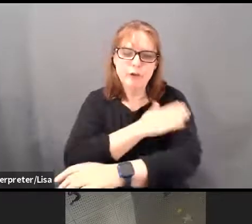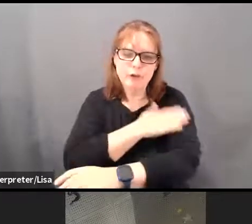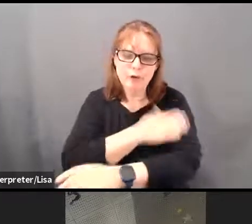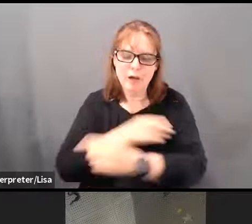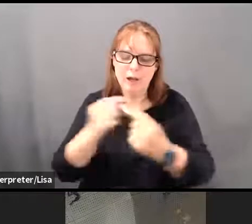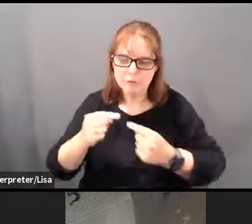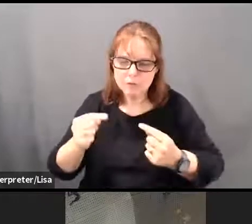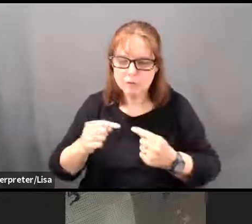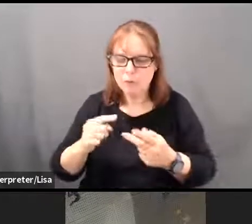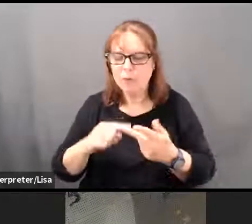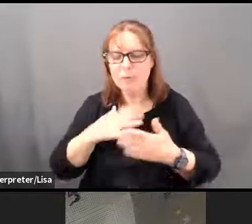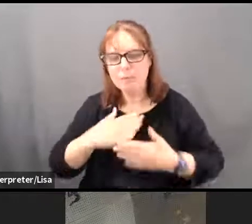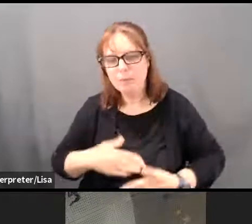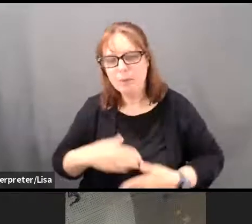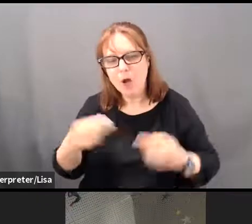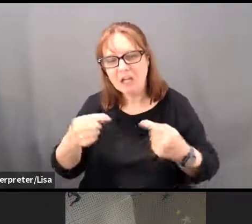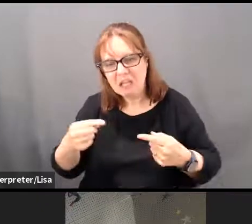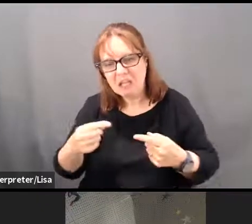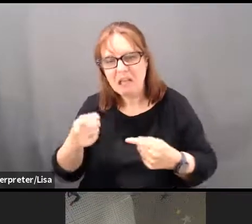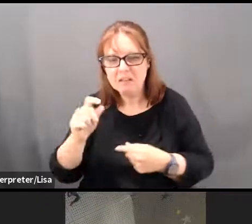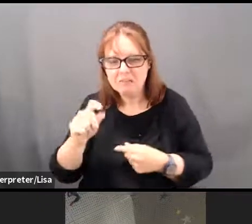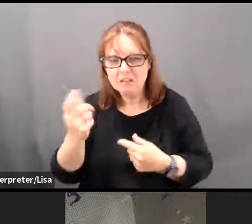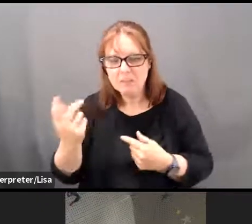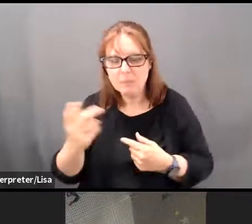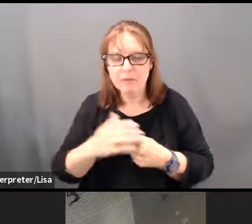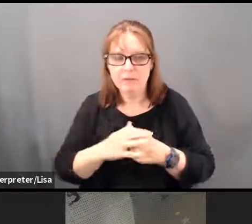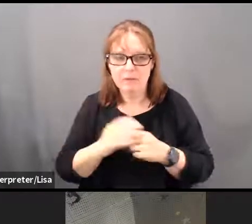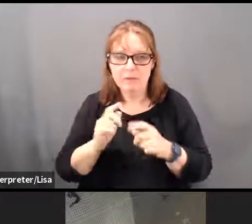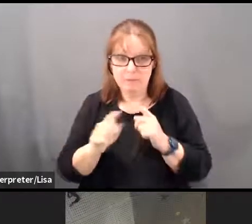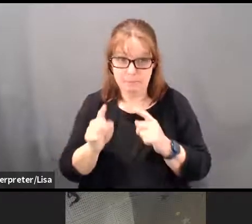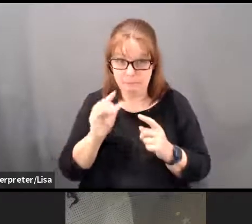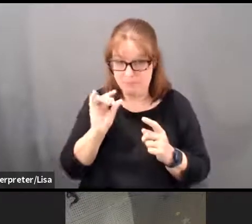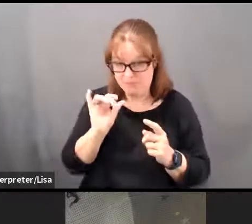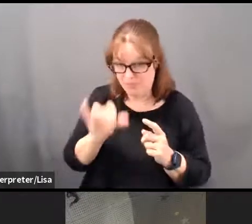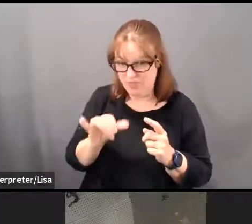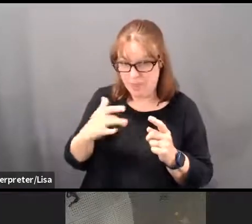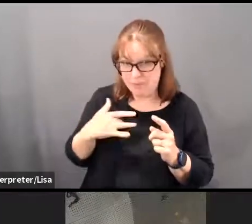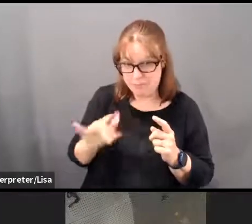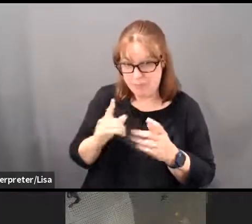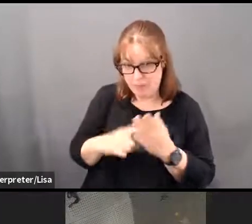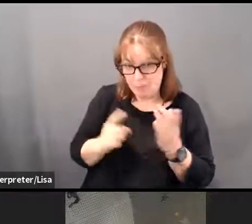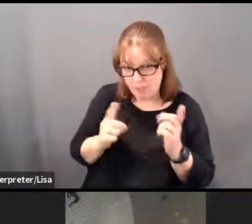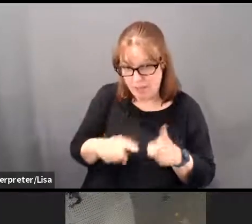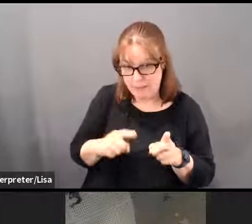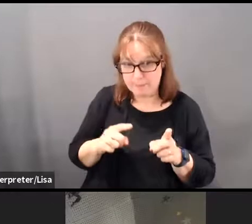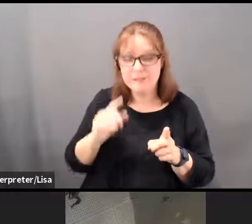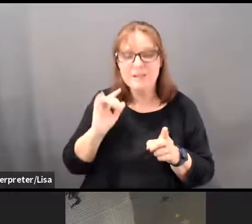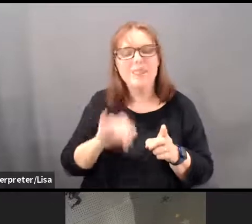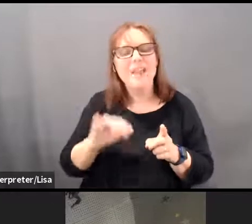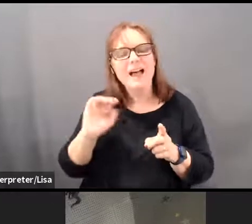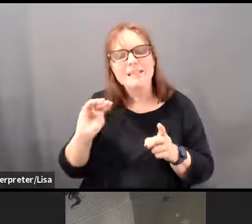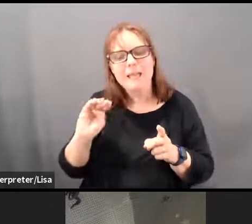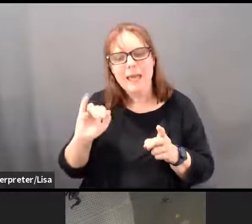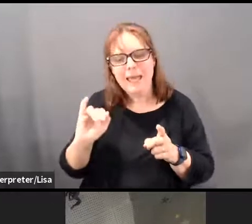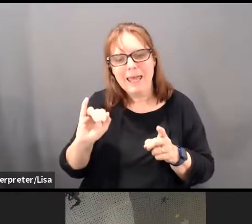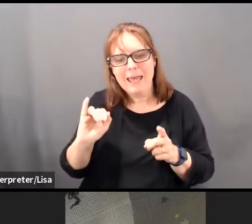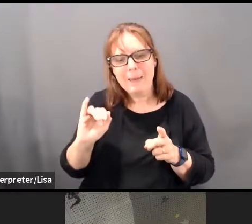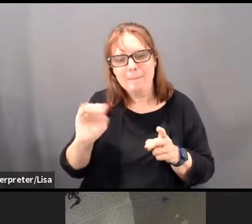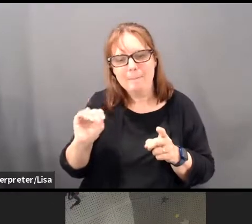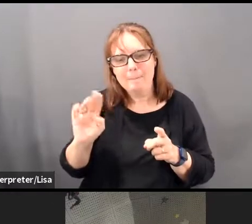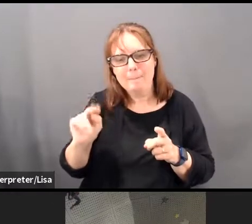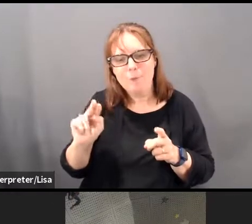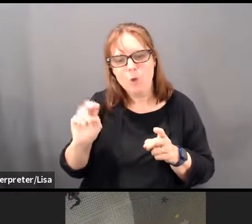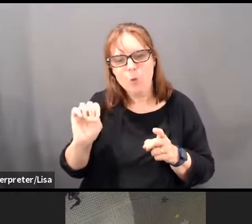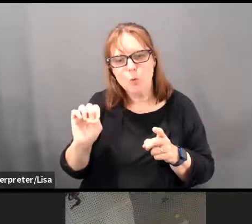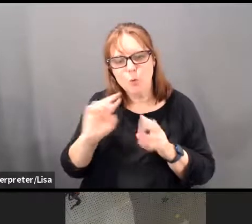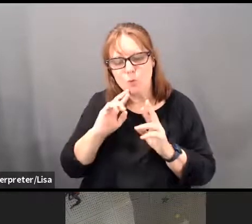body aches, other things that might go on as well, but that's pretty much what happens. And part of why I say it's an immune response is